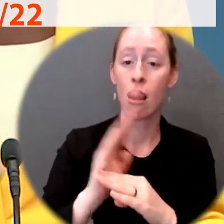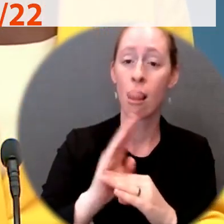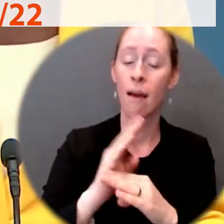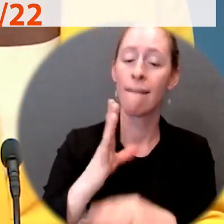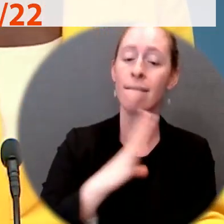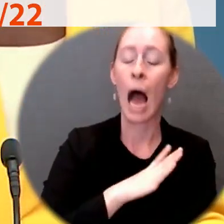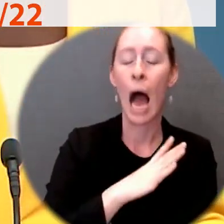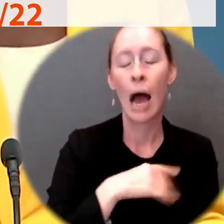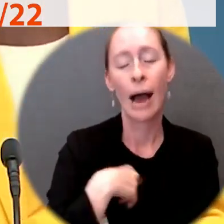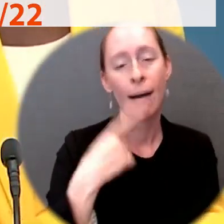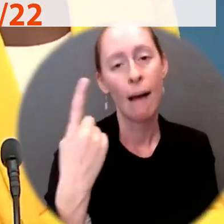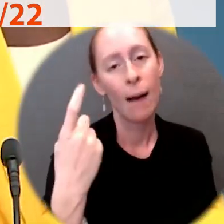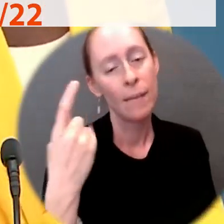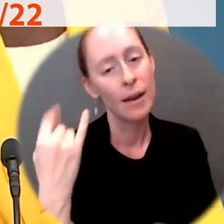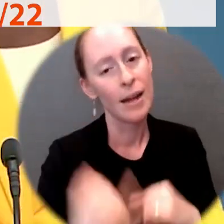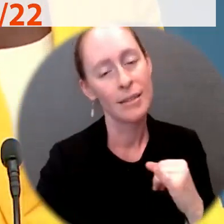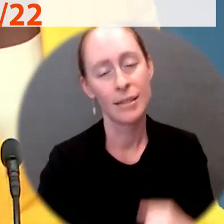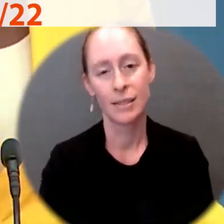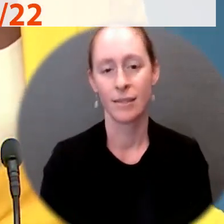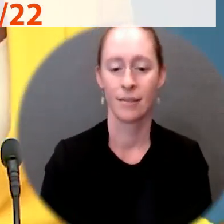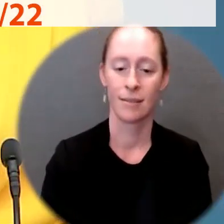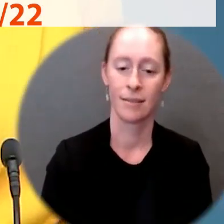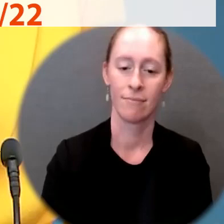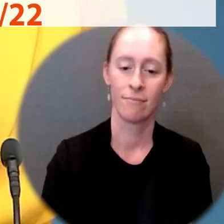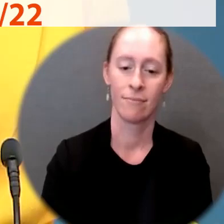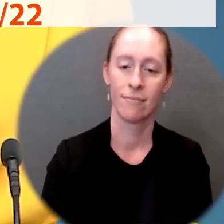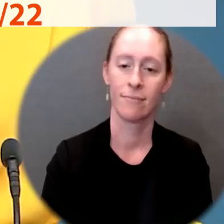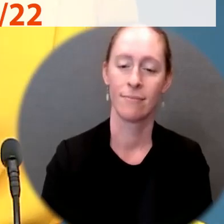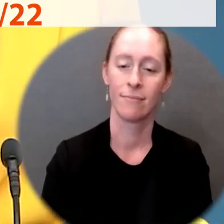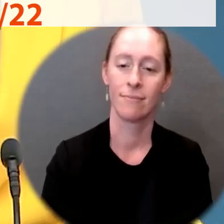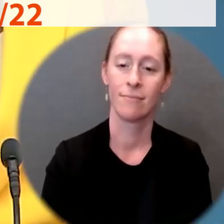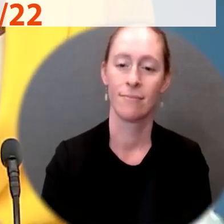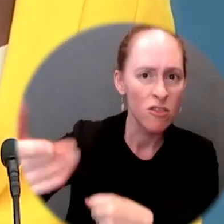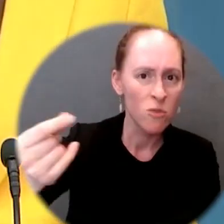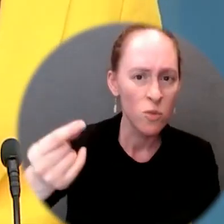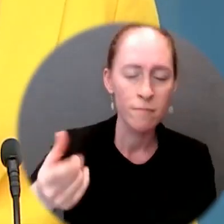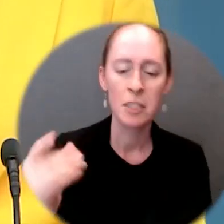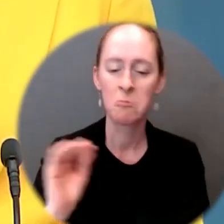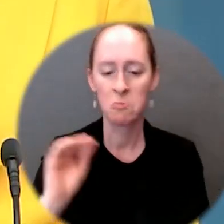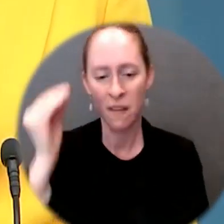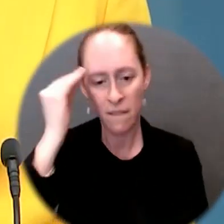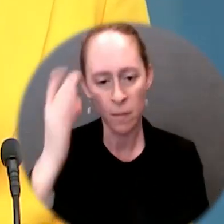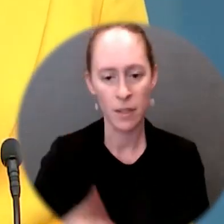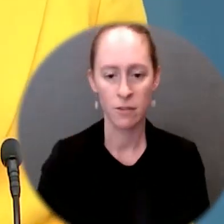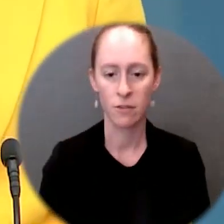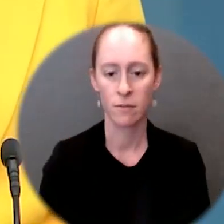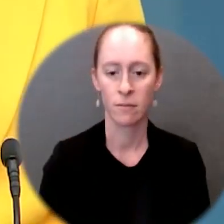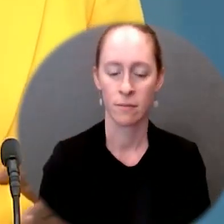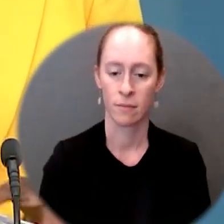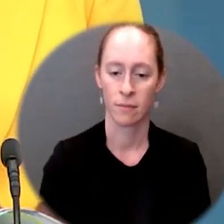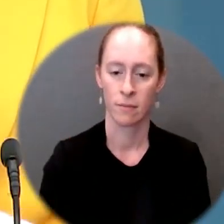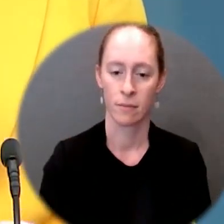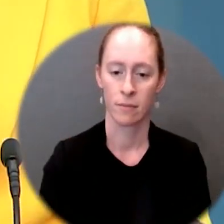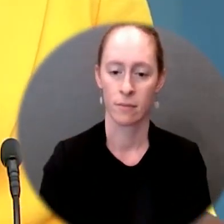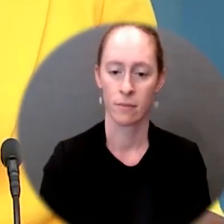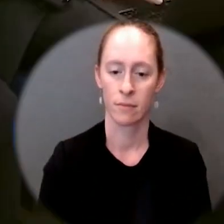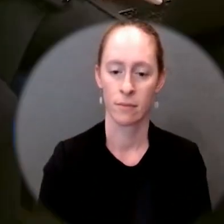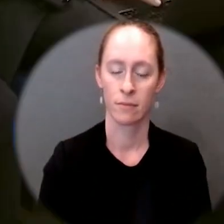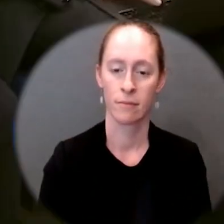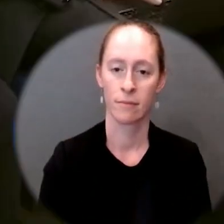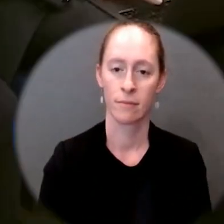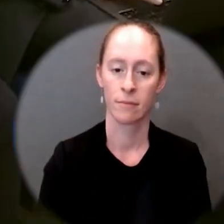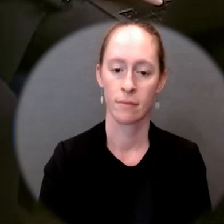I'm actually breaking the rule here. I'm taking one last question. Go ahead, Tam. Just one last question. On the inflation report that came out today, the president is promising